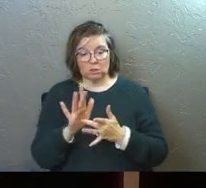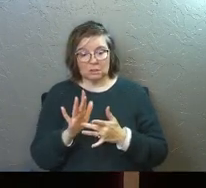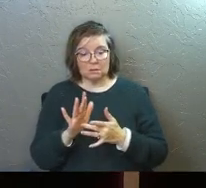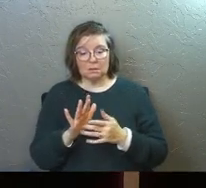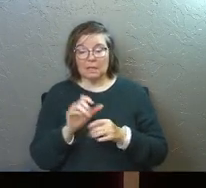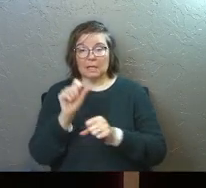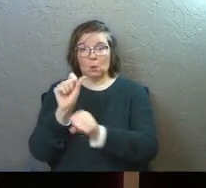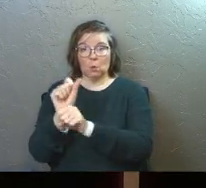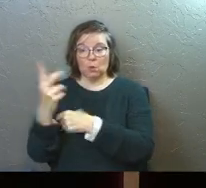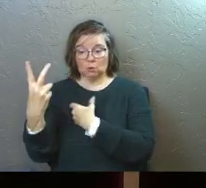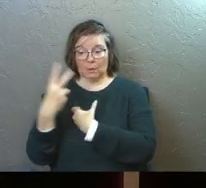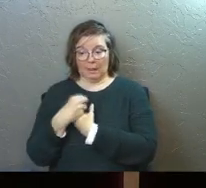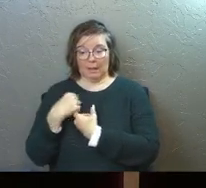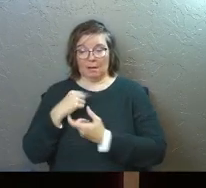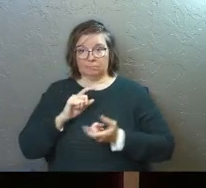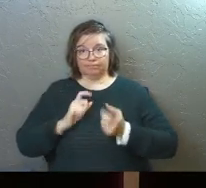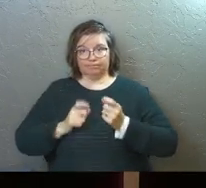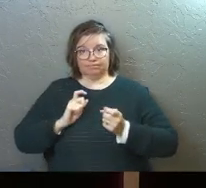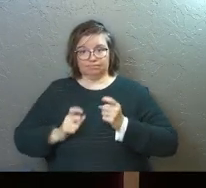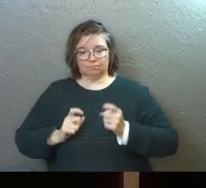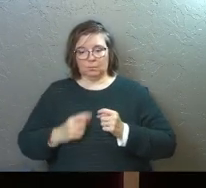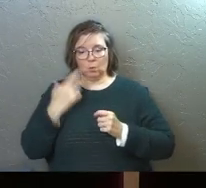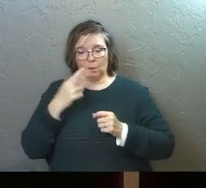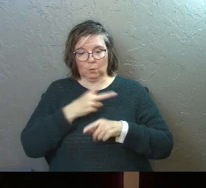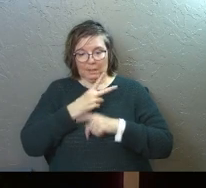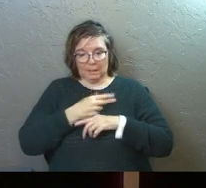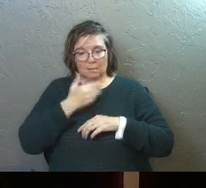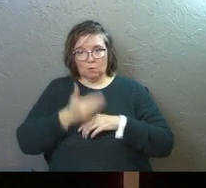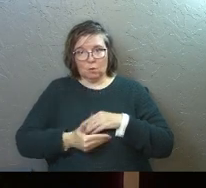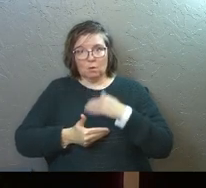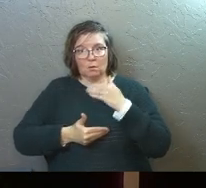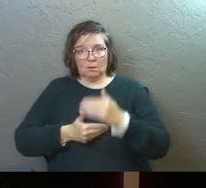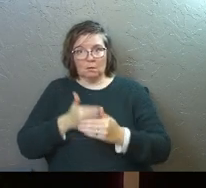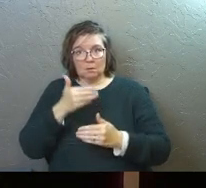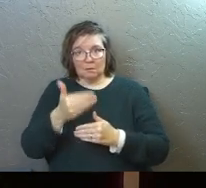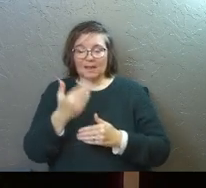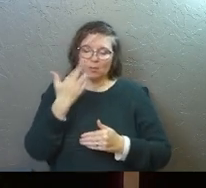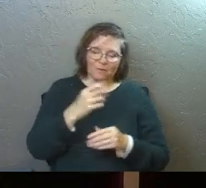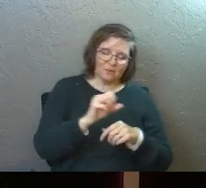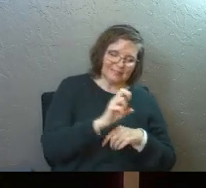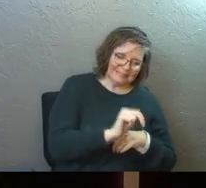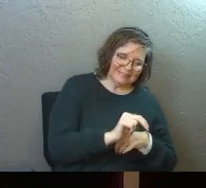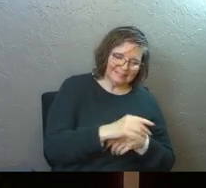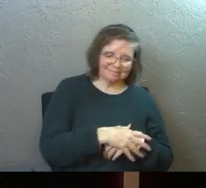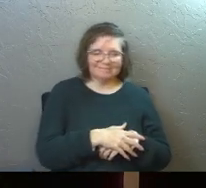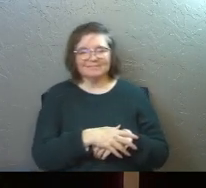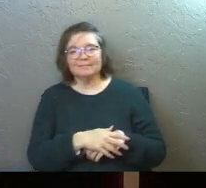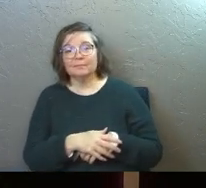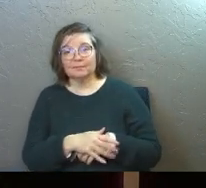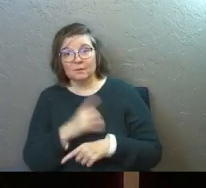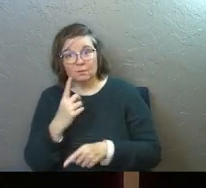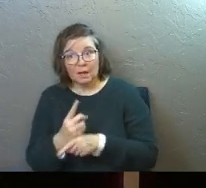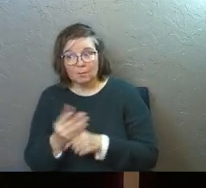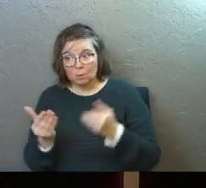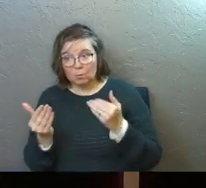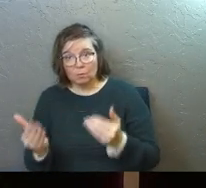Jesus does the work within us, right? Jesus is the reason that we can keep moving forward and the reason for the season, amen. But we can keep moving forward, right?